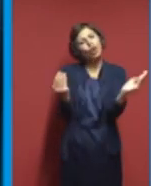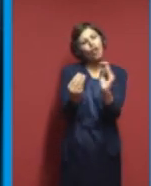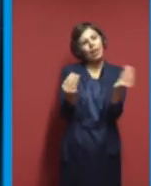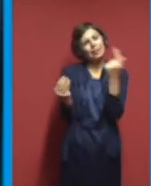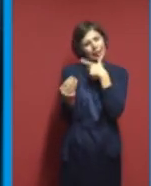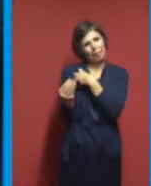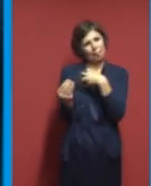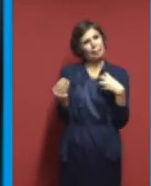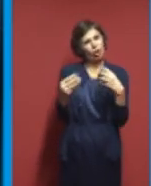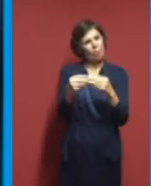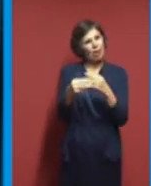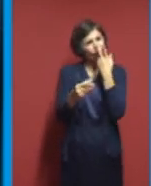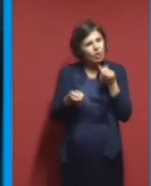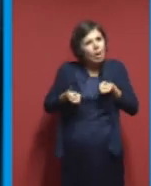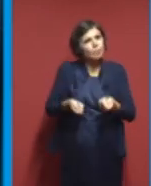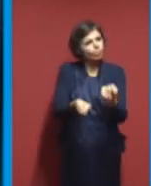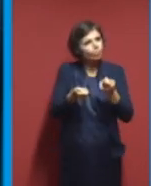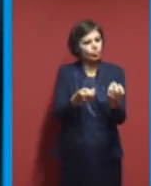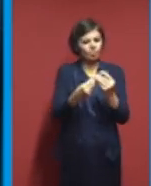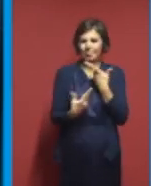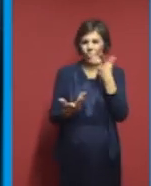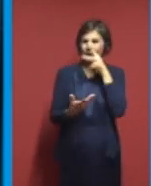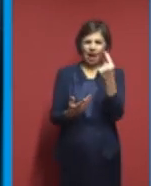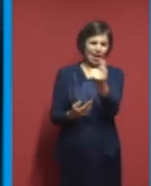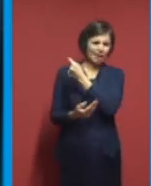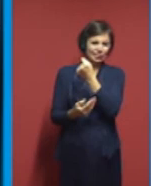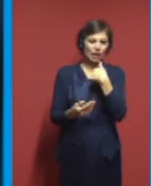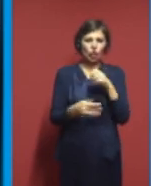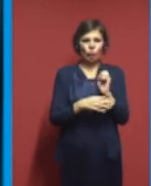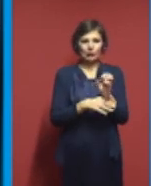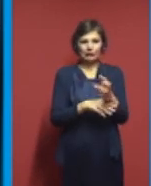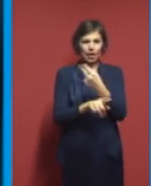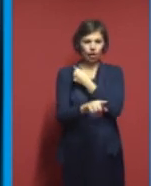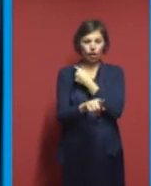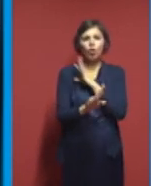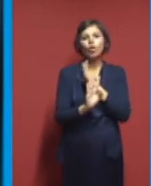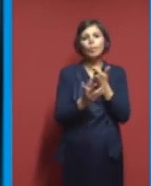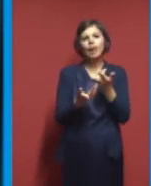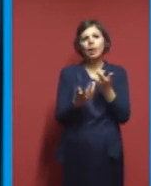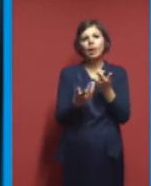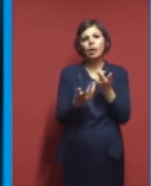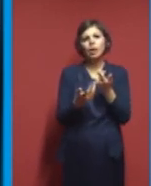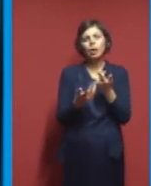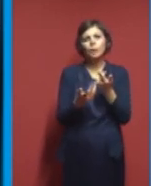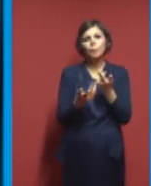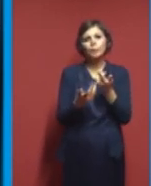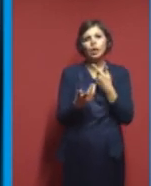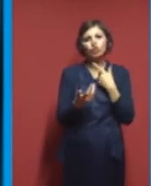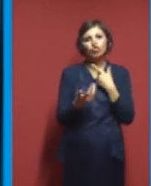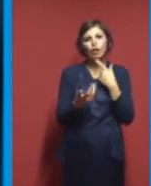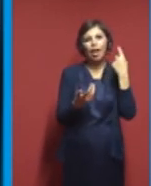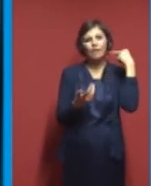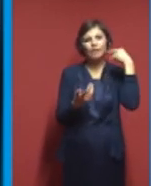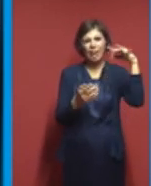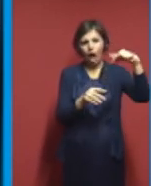how to extract DNA from out of strawberries, okay? And so, I just wanted to end with a couple